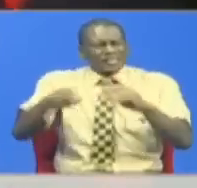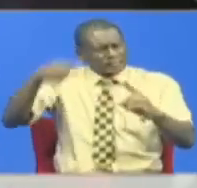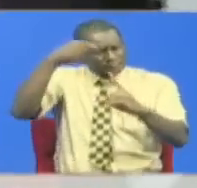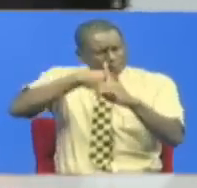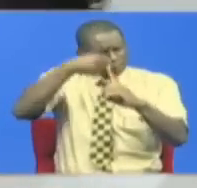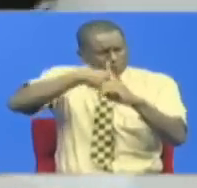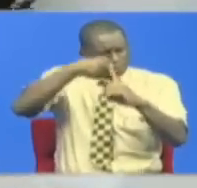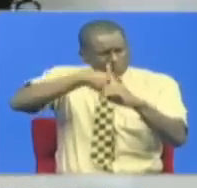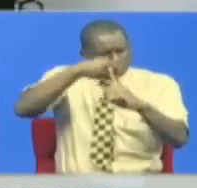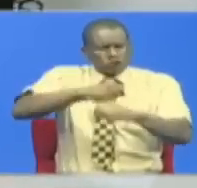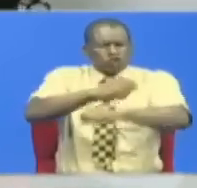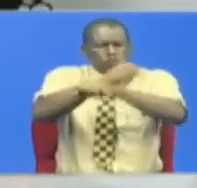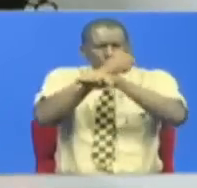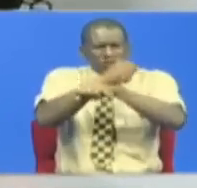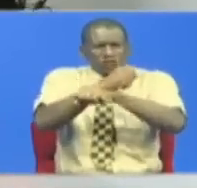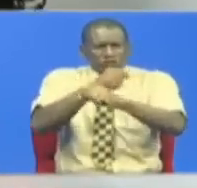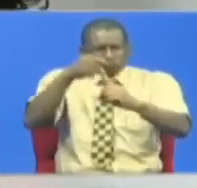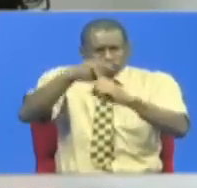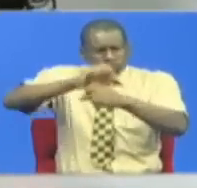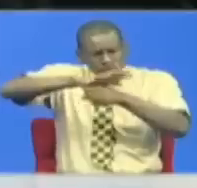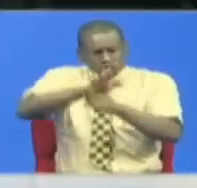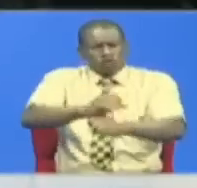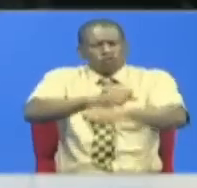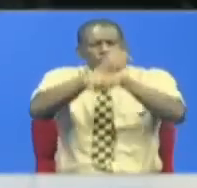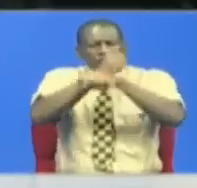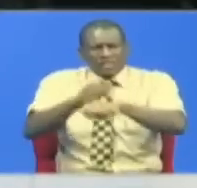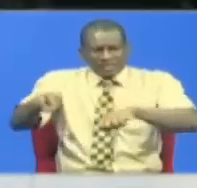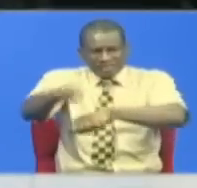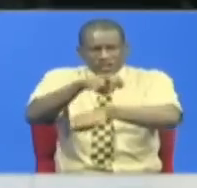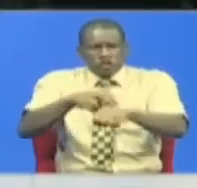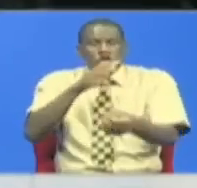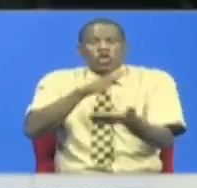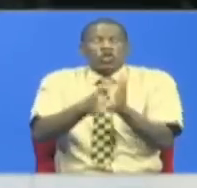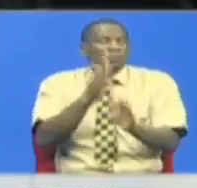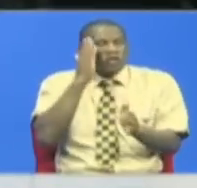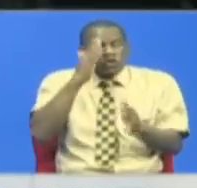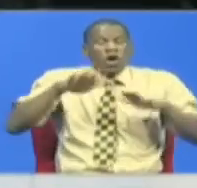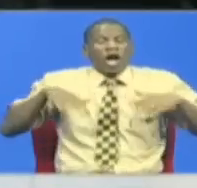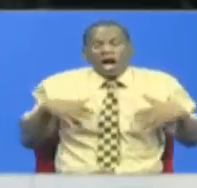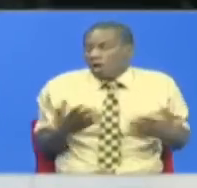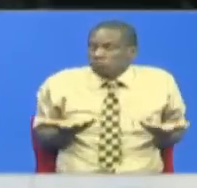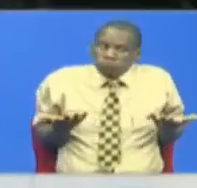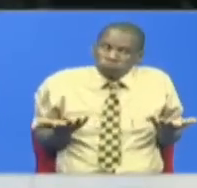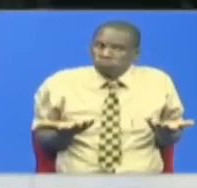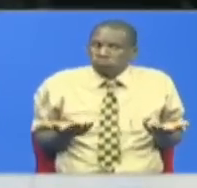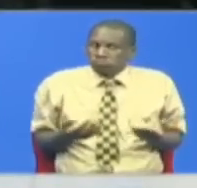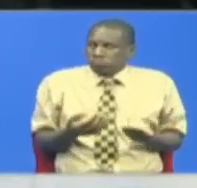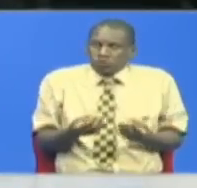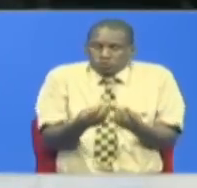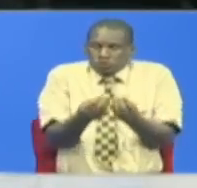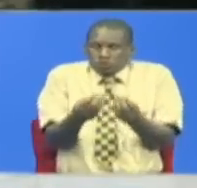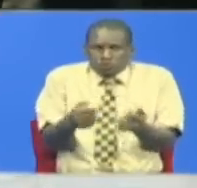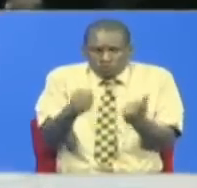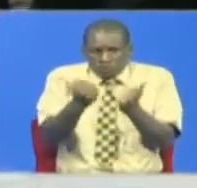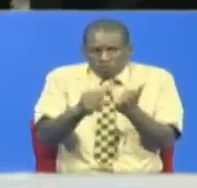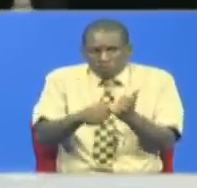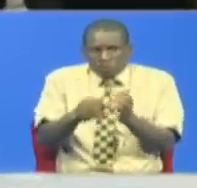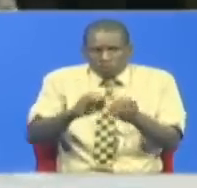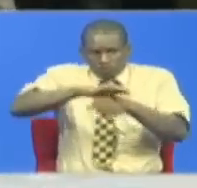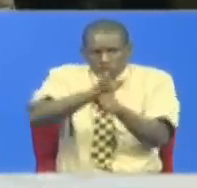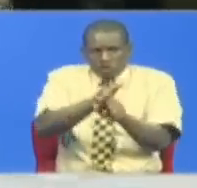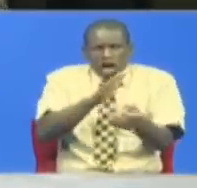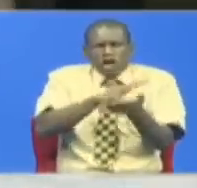to protect the well-being of an entire nation. Nobody knew how to deal with this, and there was nobody else to copy from. The